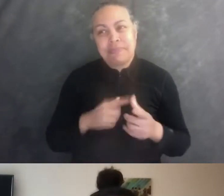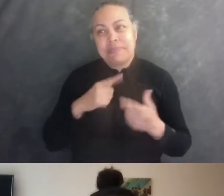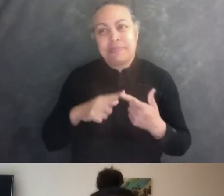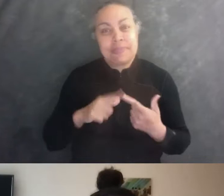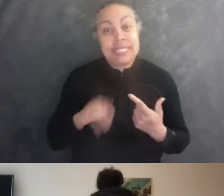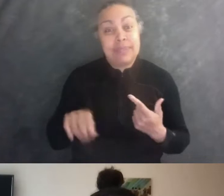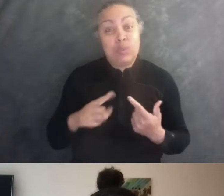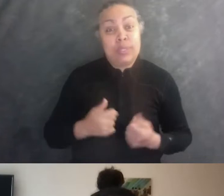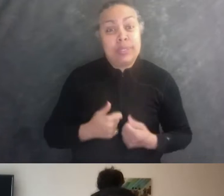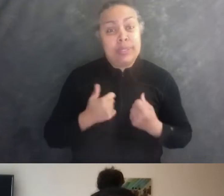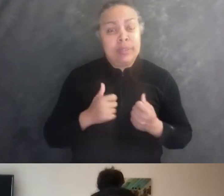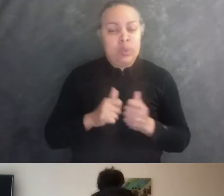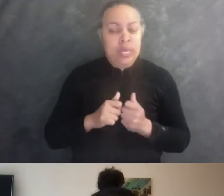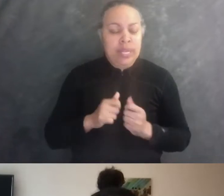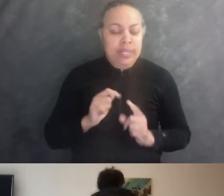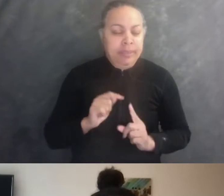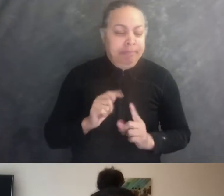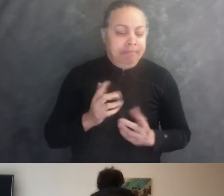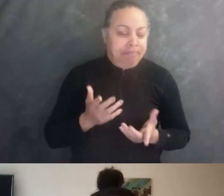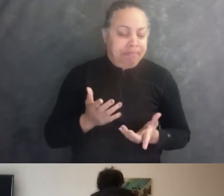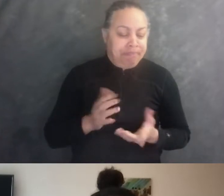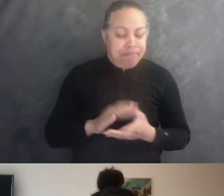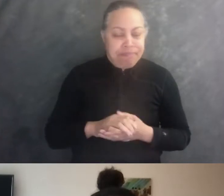live, with a certain kind of,